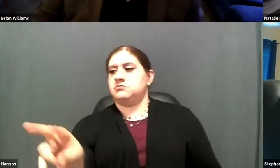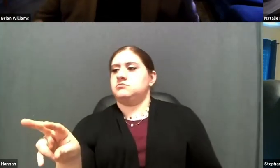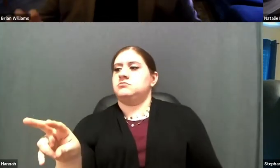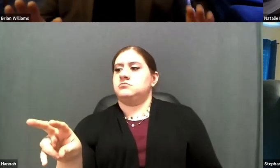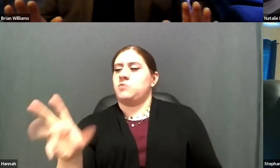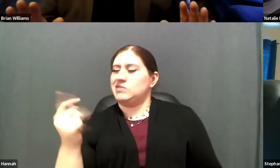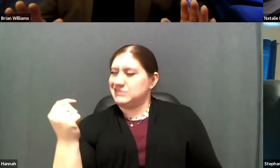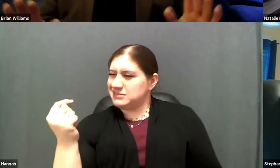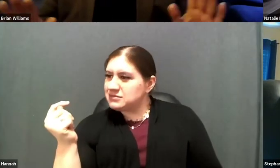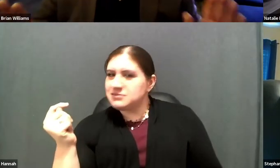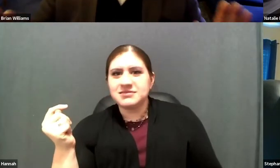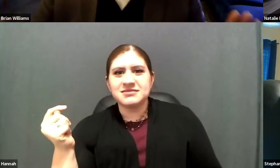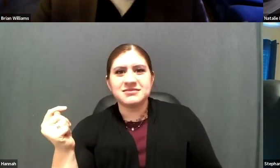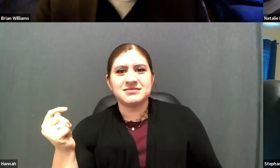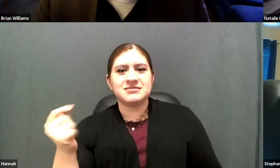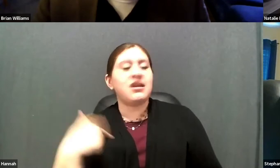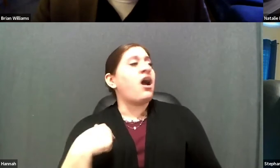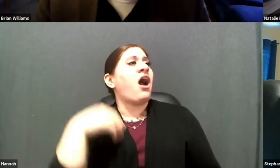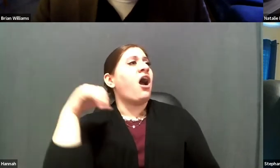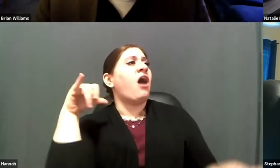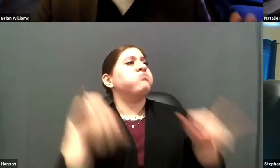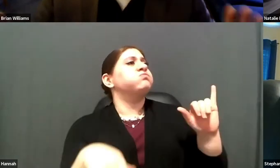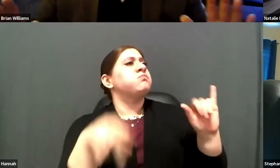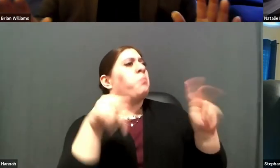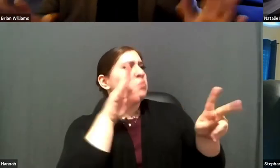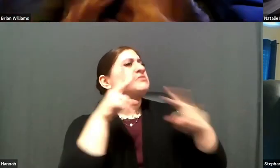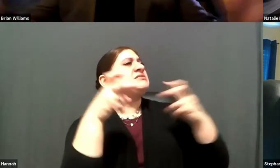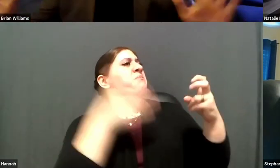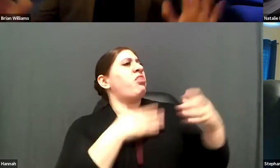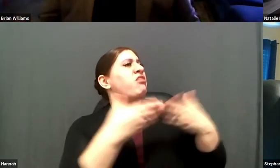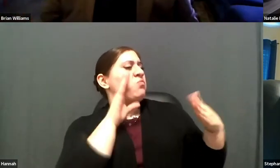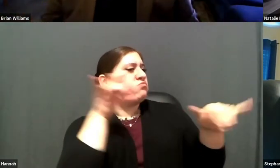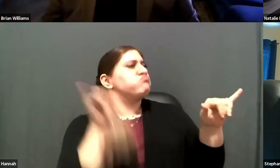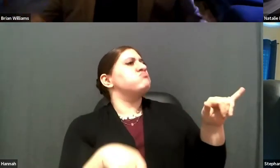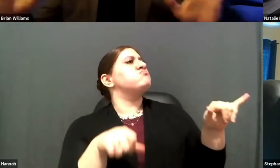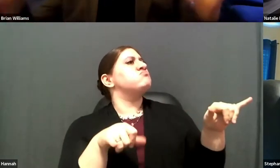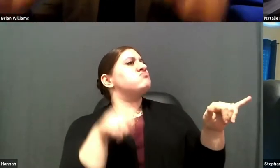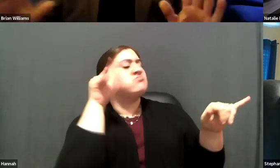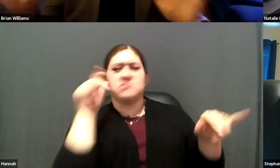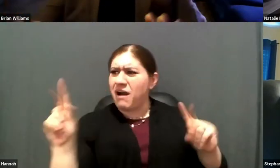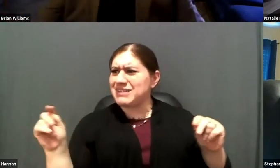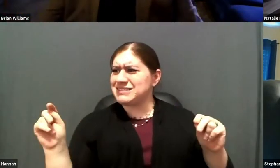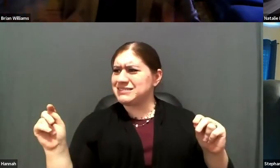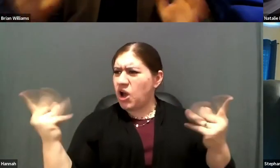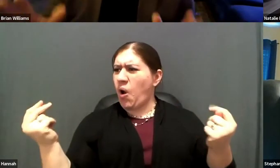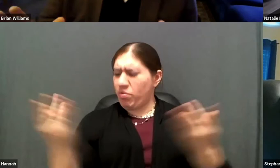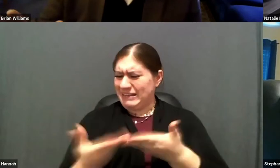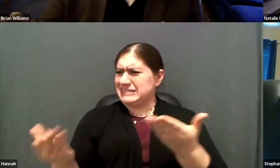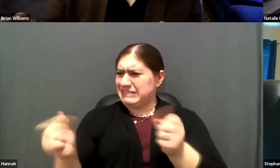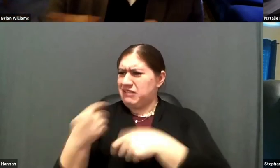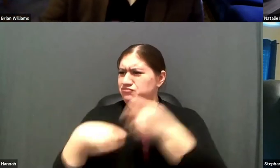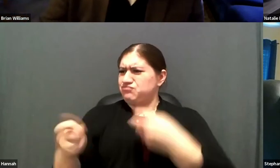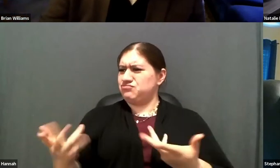What? Because I'm not leaving because somebody's going to steal my stuff. I'm not leaving. What? No, it's stuff. But